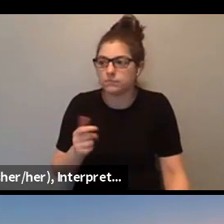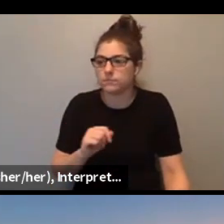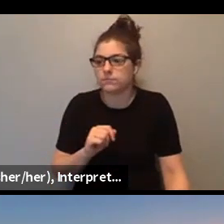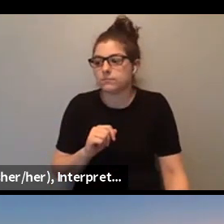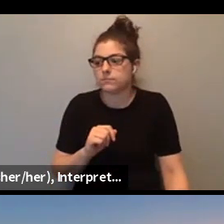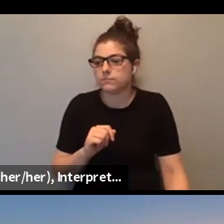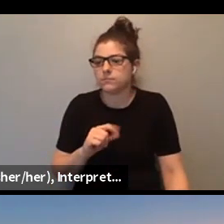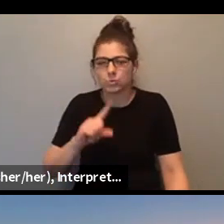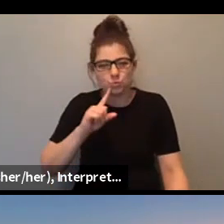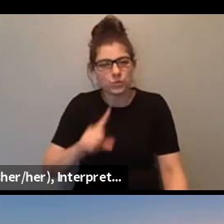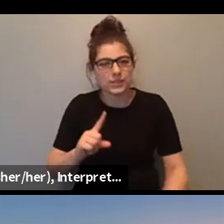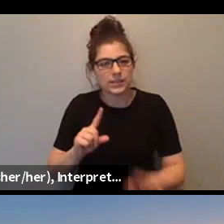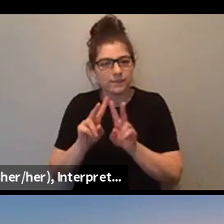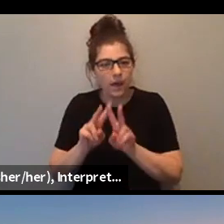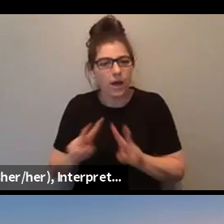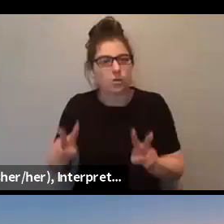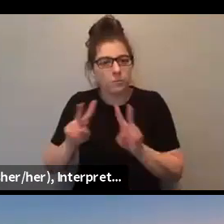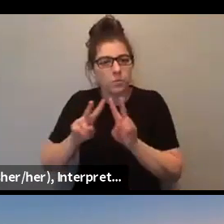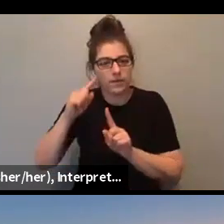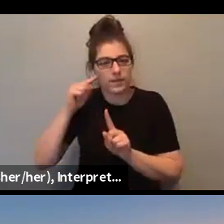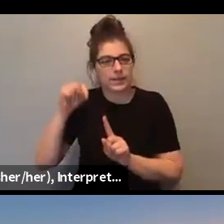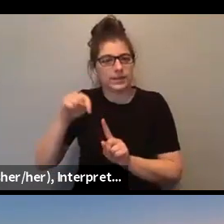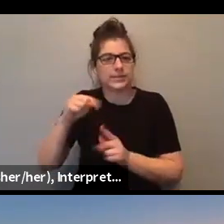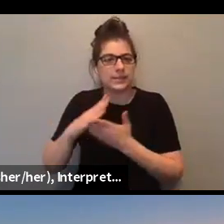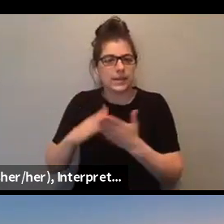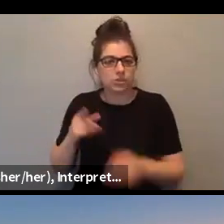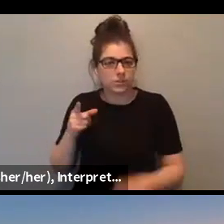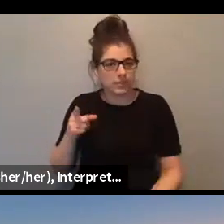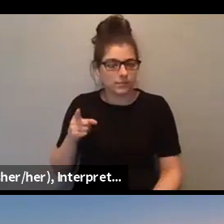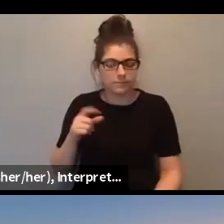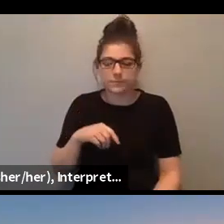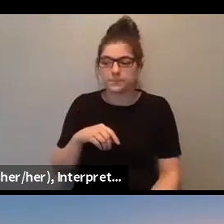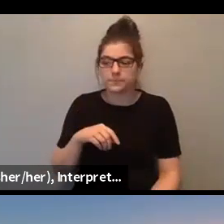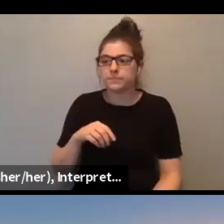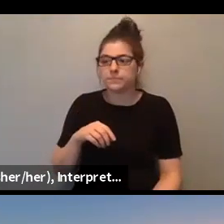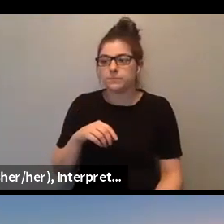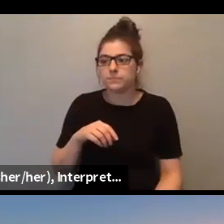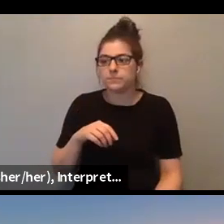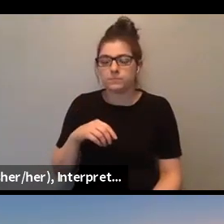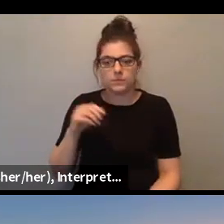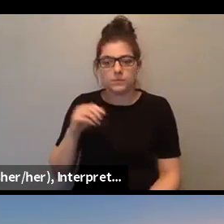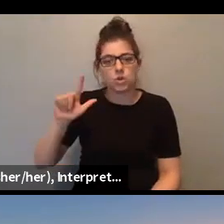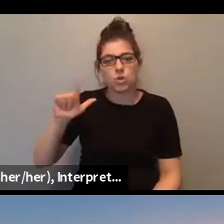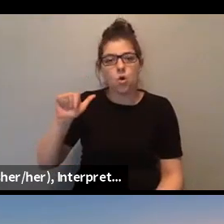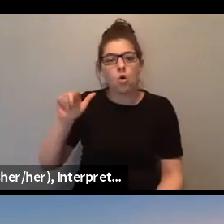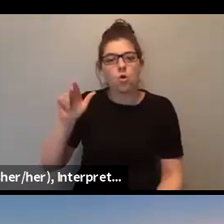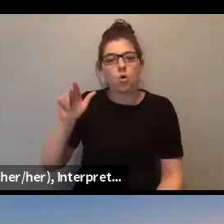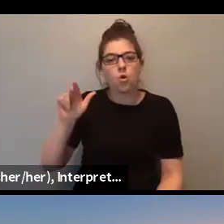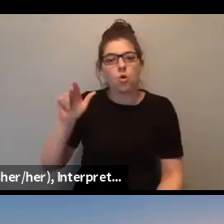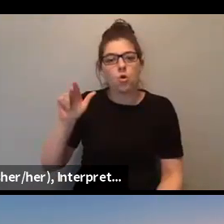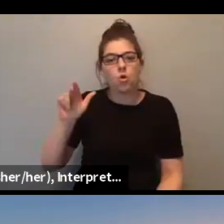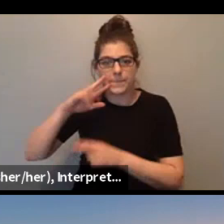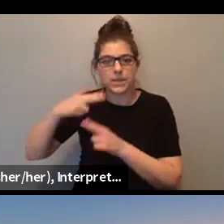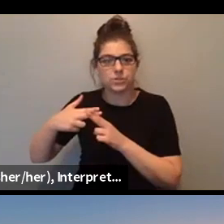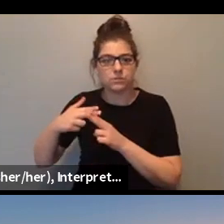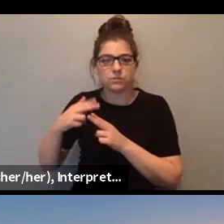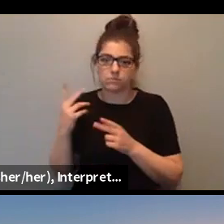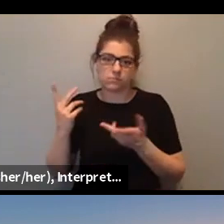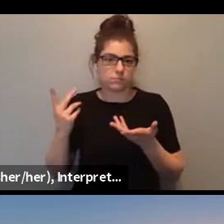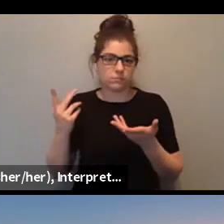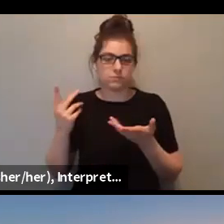really valuable, I think, in this section is that Laura points out how